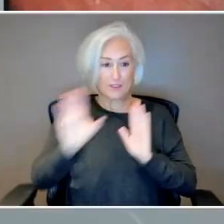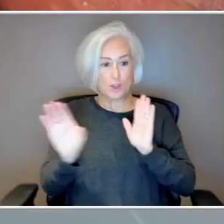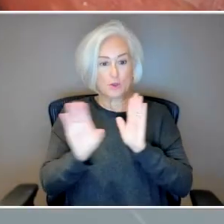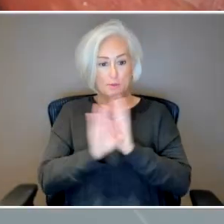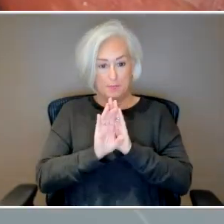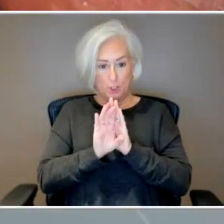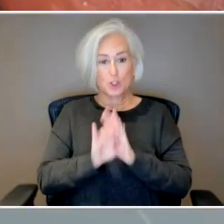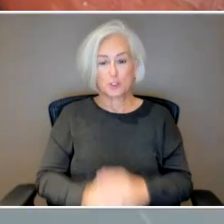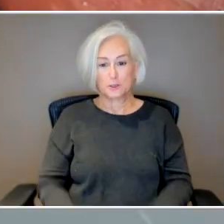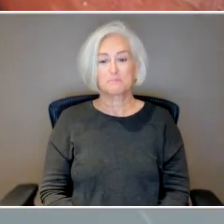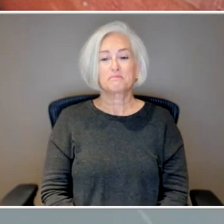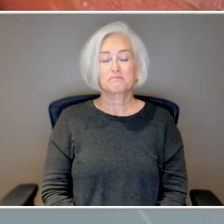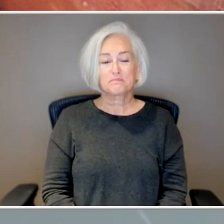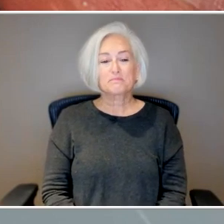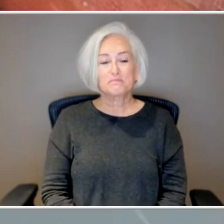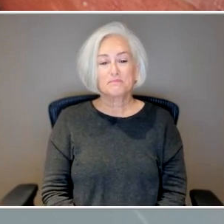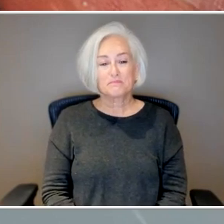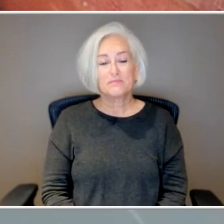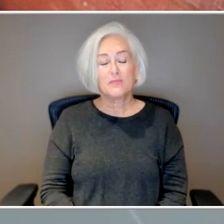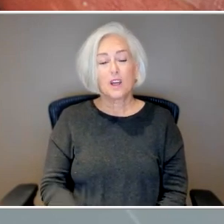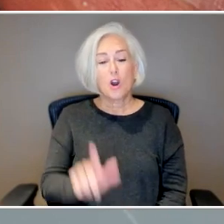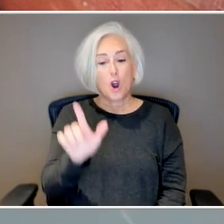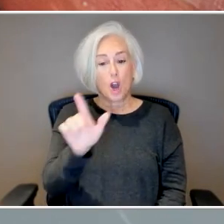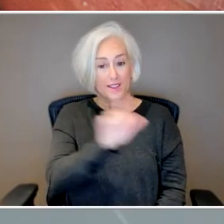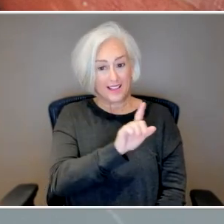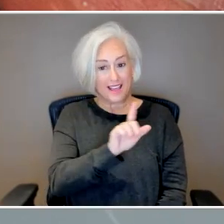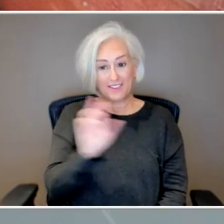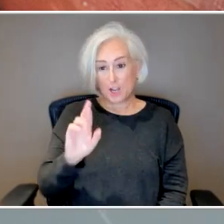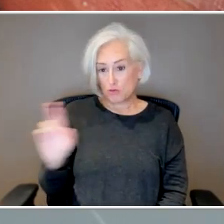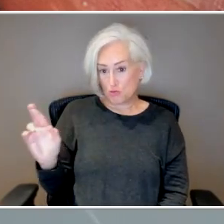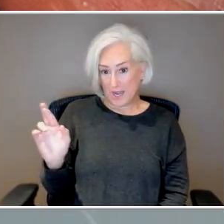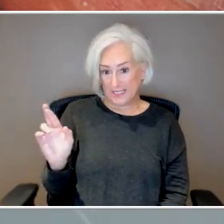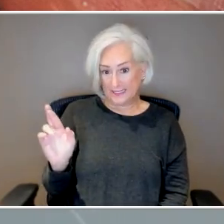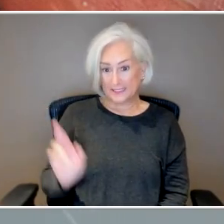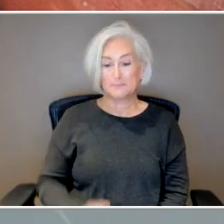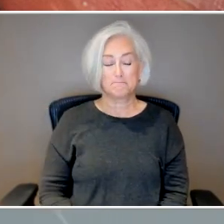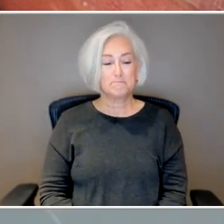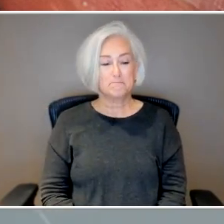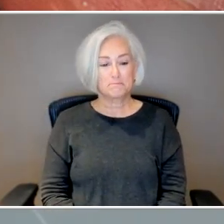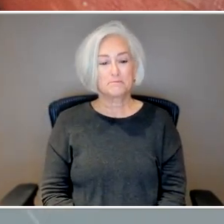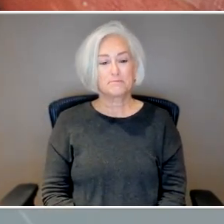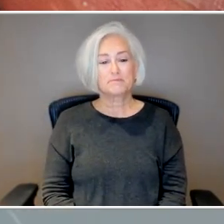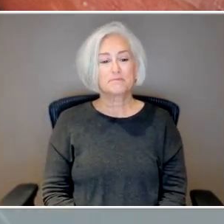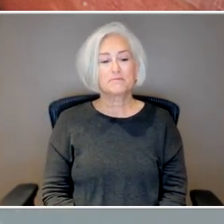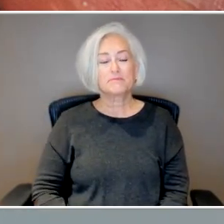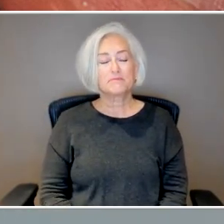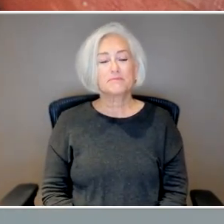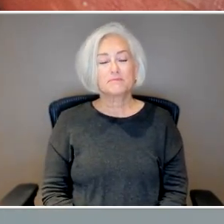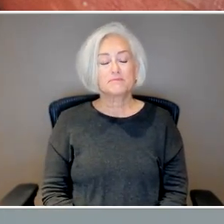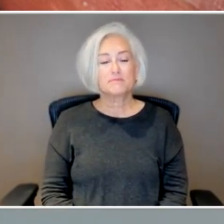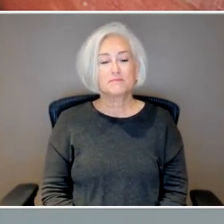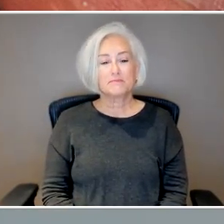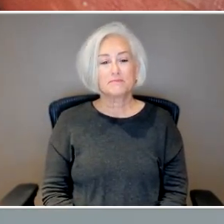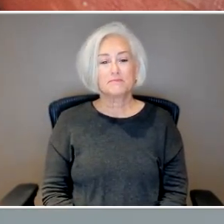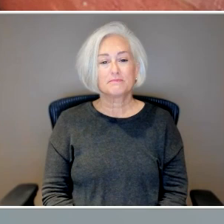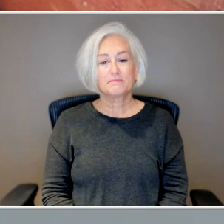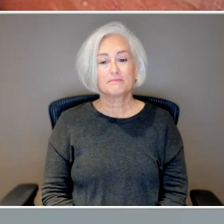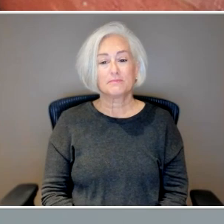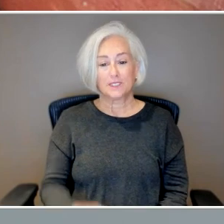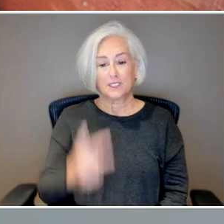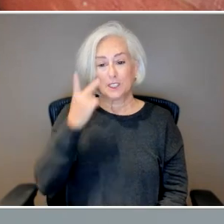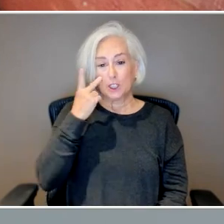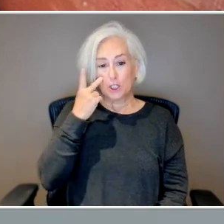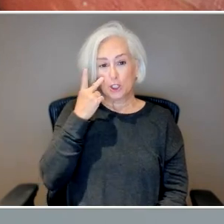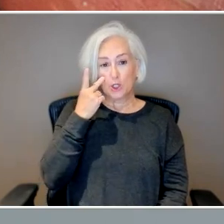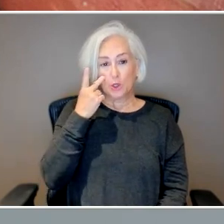seeing on the next. So on the left and the right. Okay. So here you see actually, so the way we